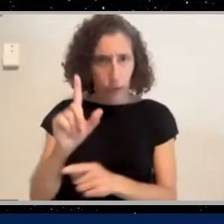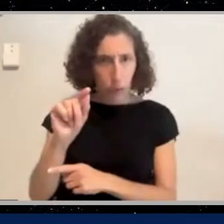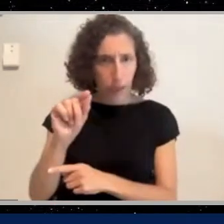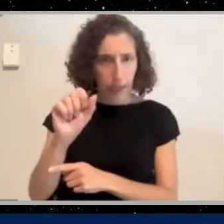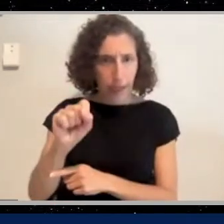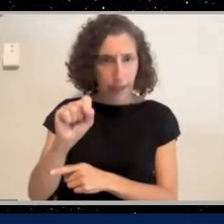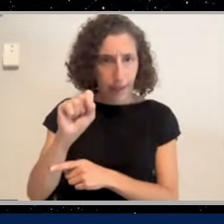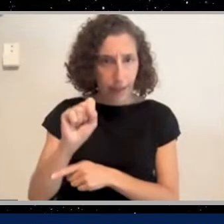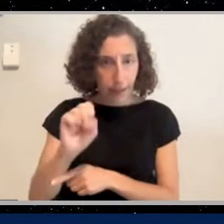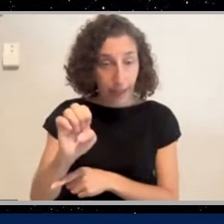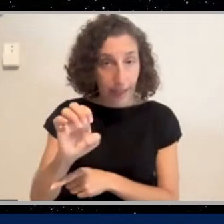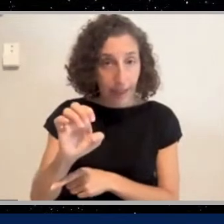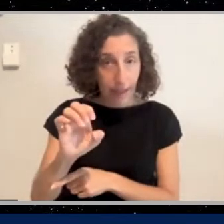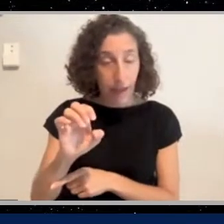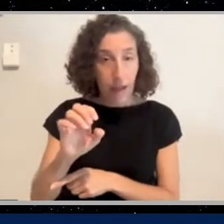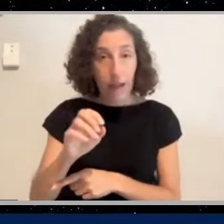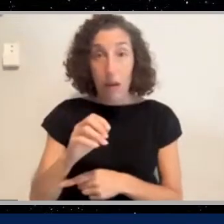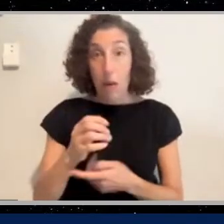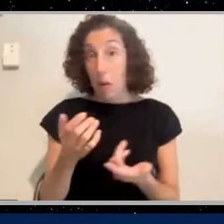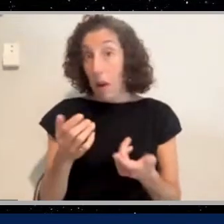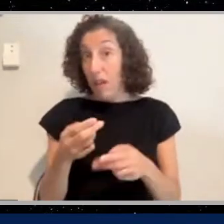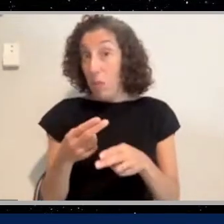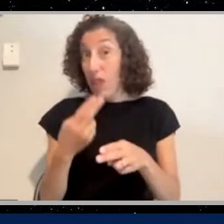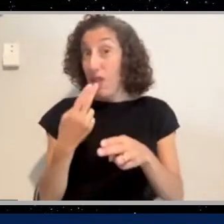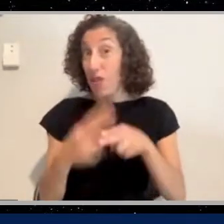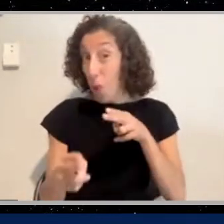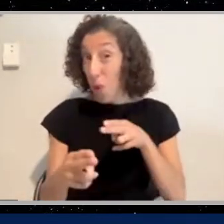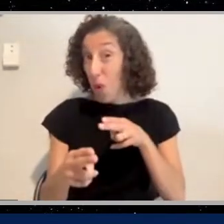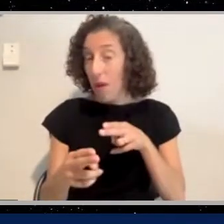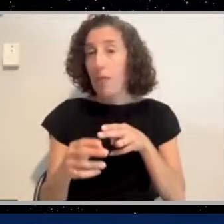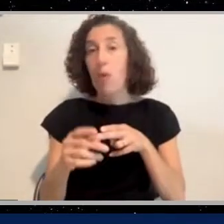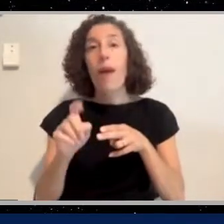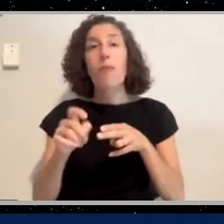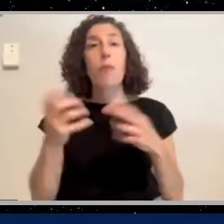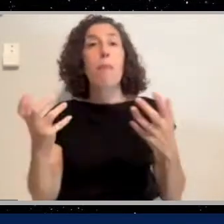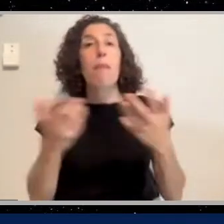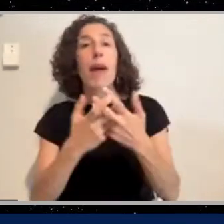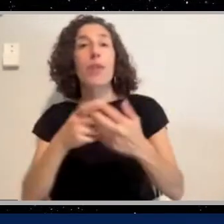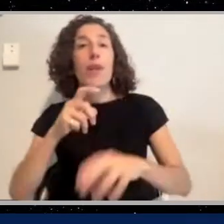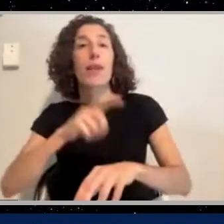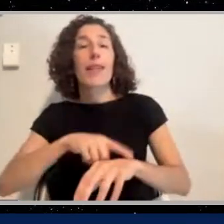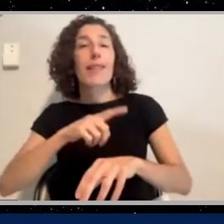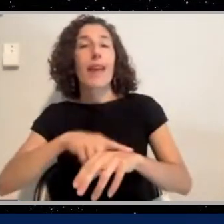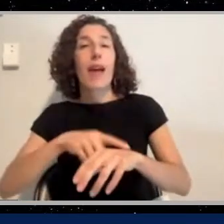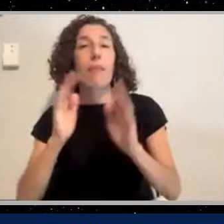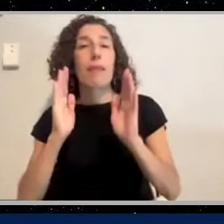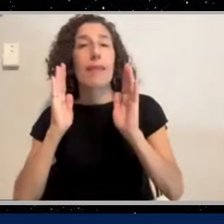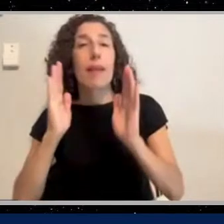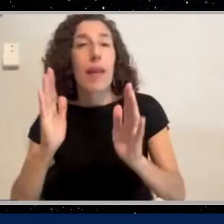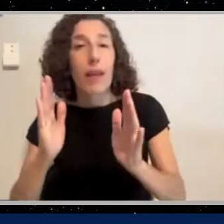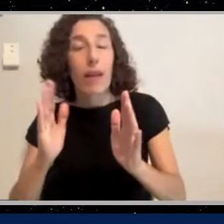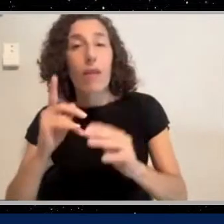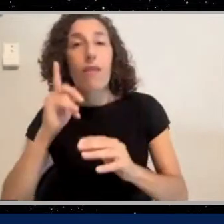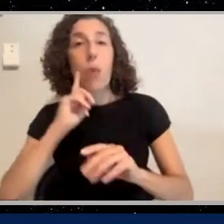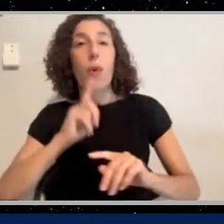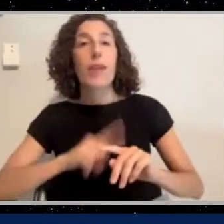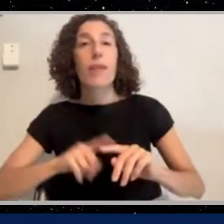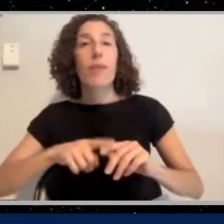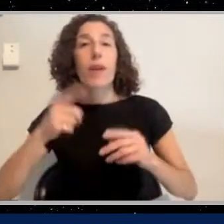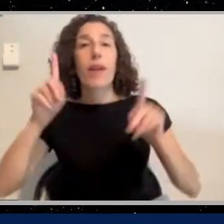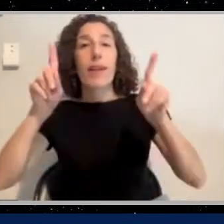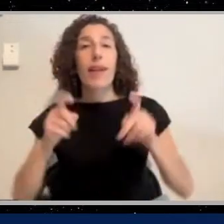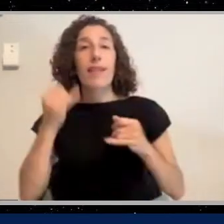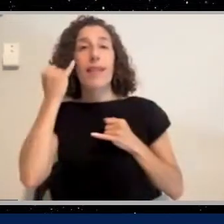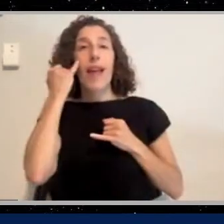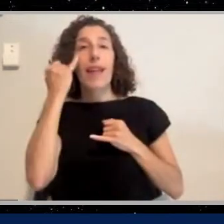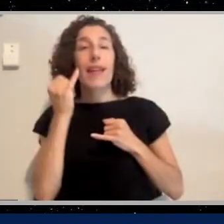which, can seem like a lot, but can also go by really fast. So that's really kind of the, interesting training